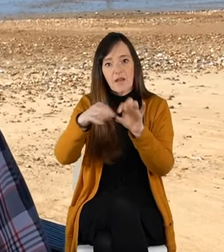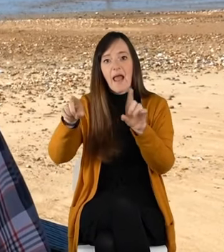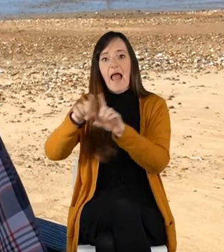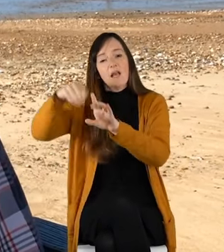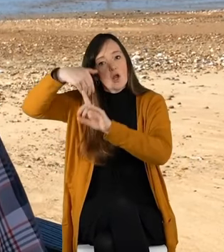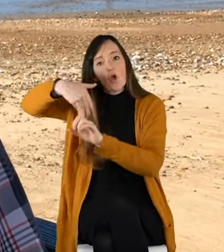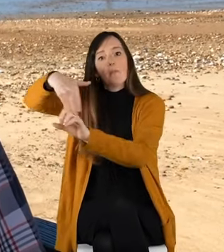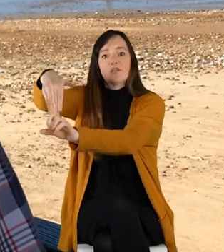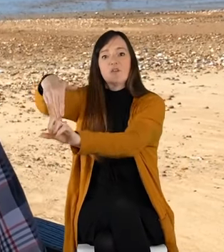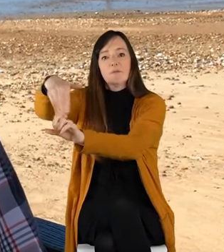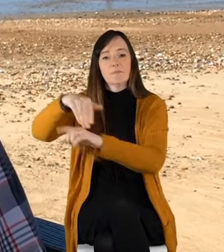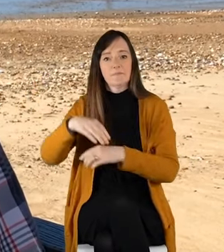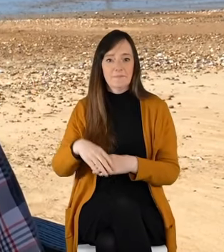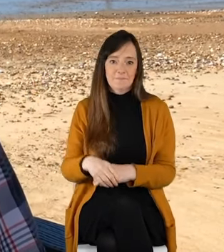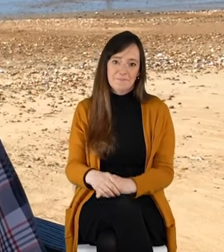commission.